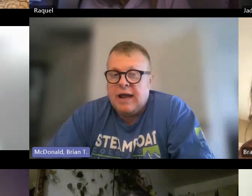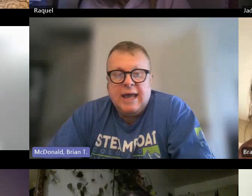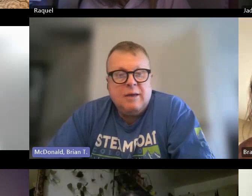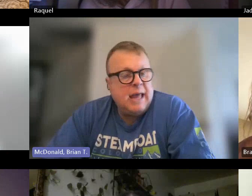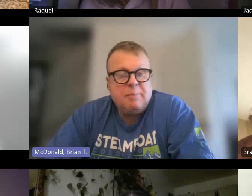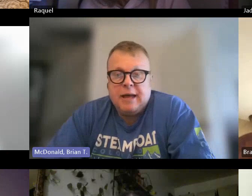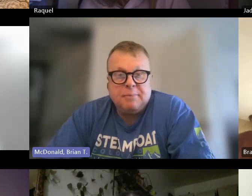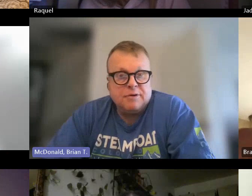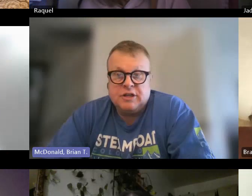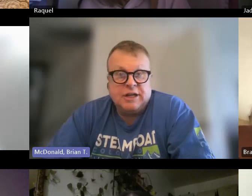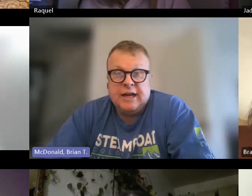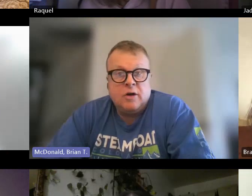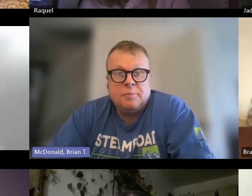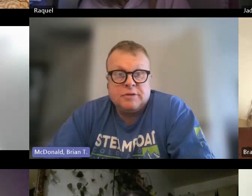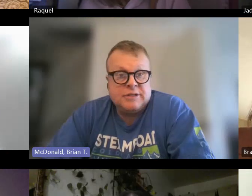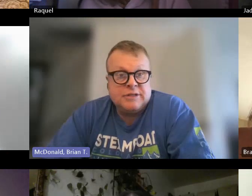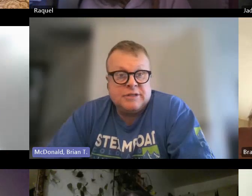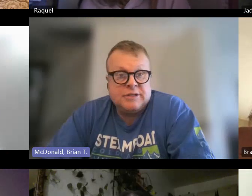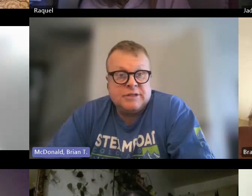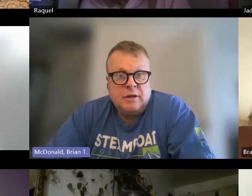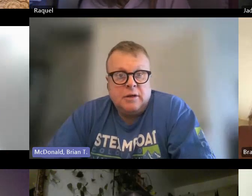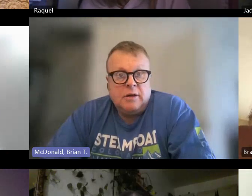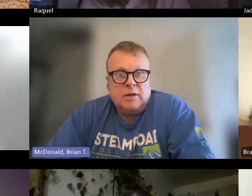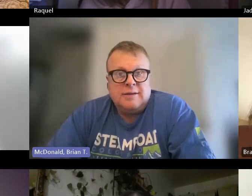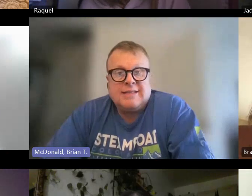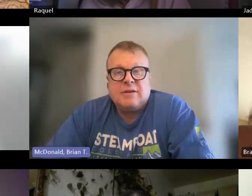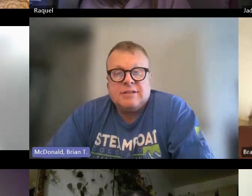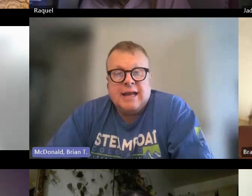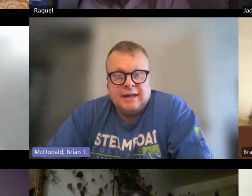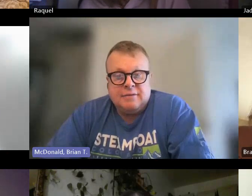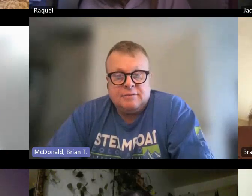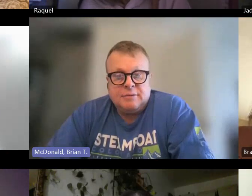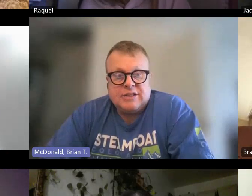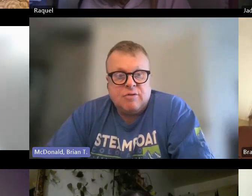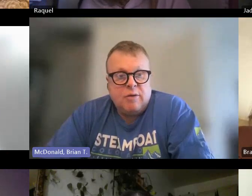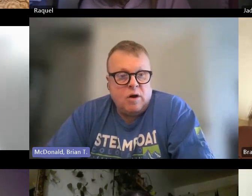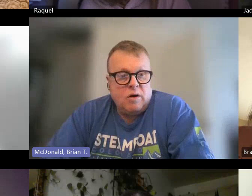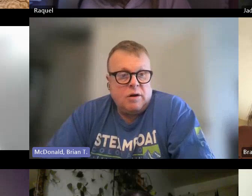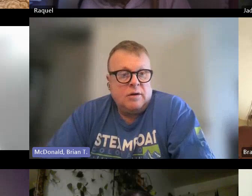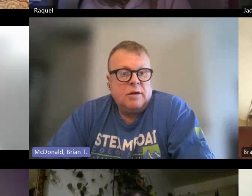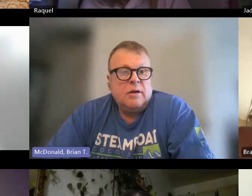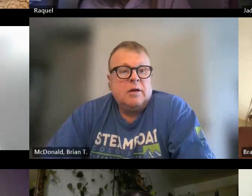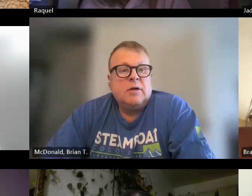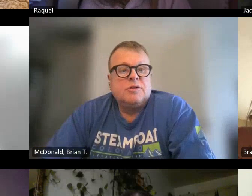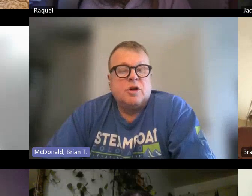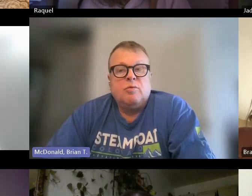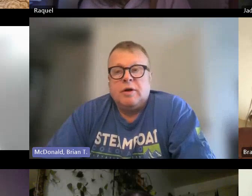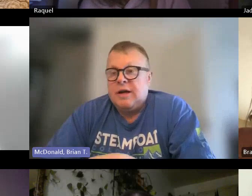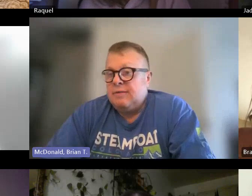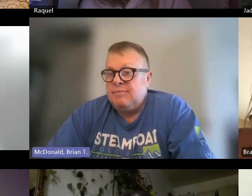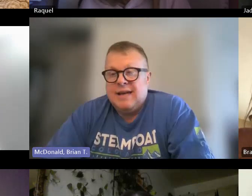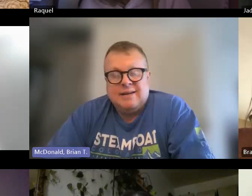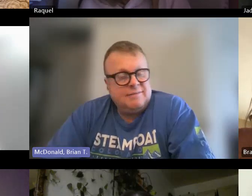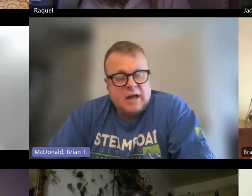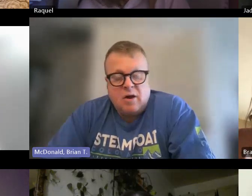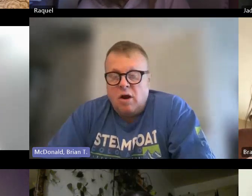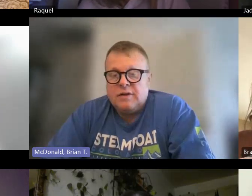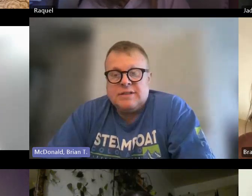in A papers, getting 100%. That's outstanding. That's great work. So